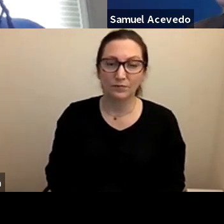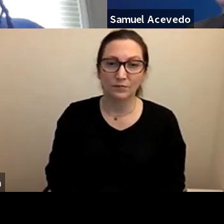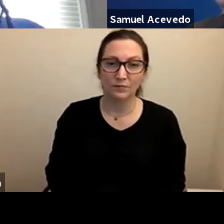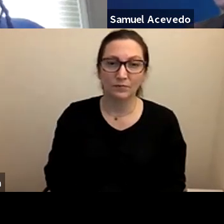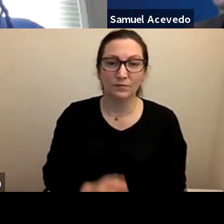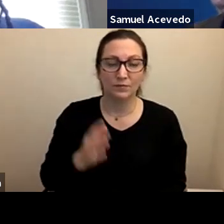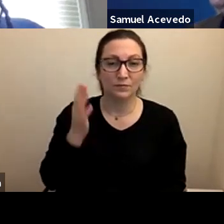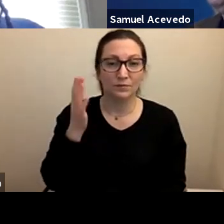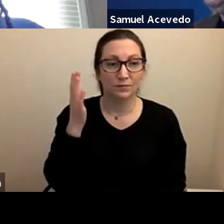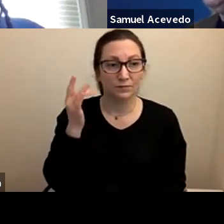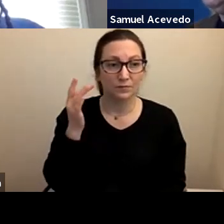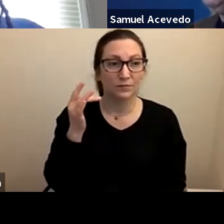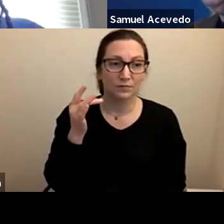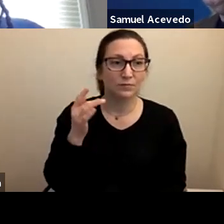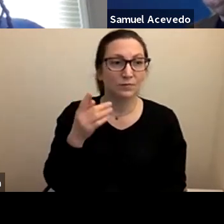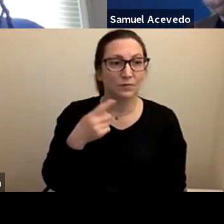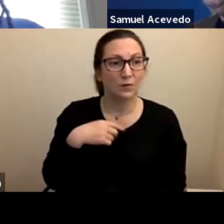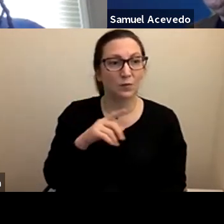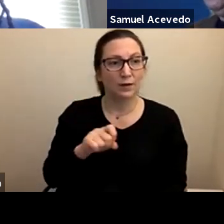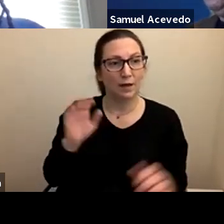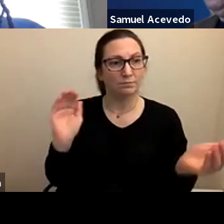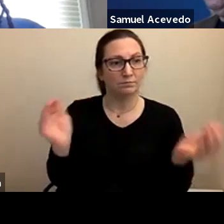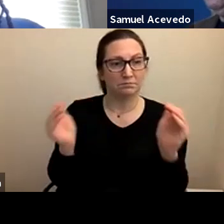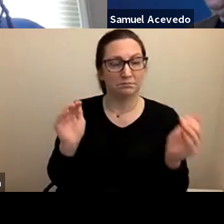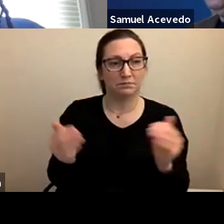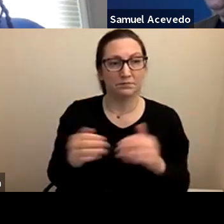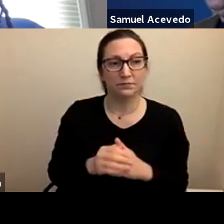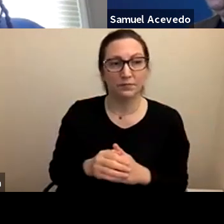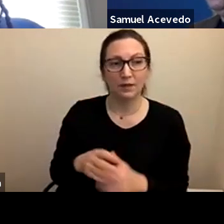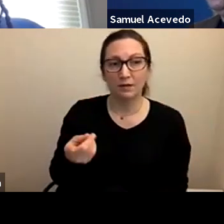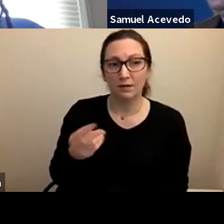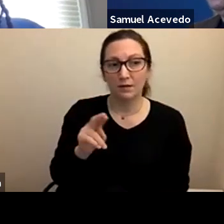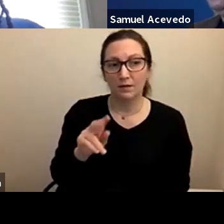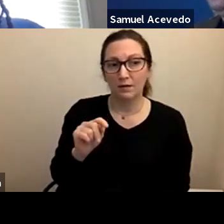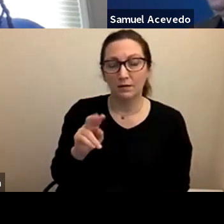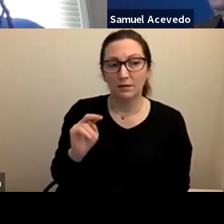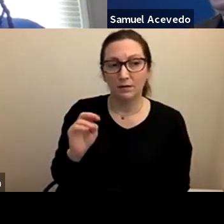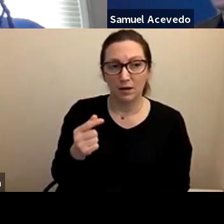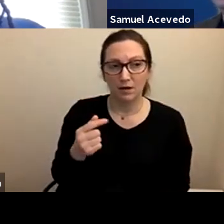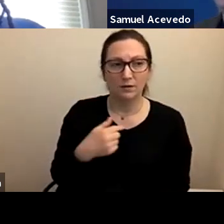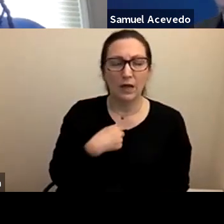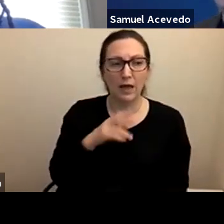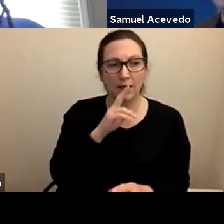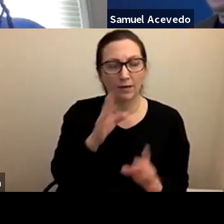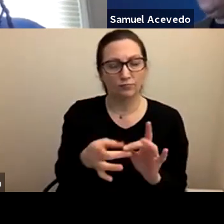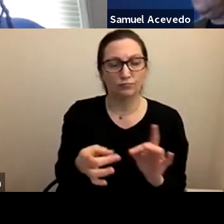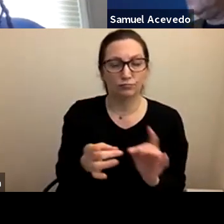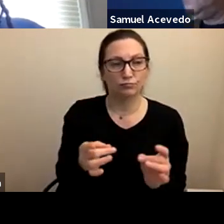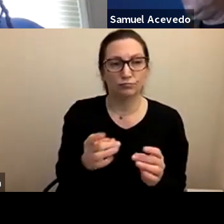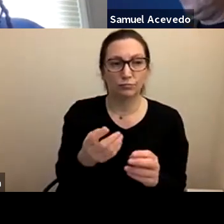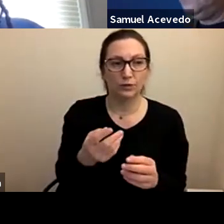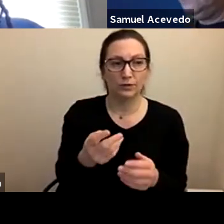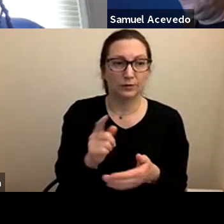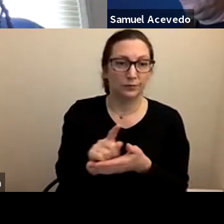response if we need to make to it. Oh, I said it a couple of meetings ago that